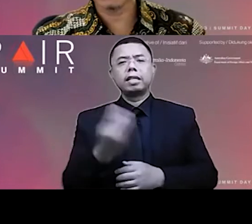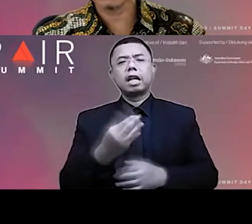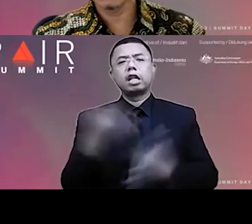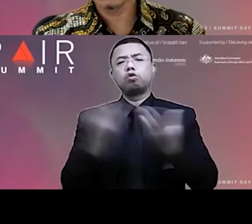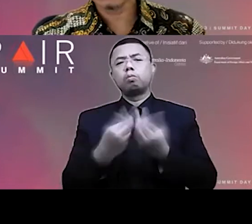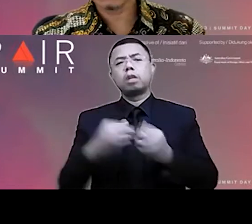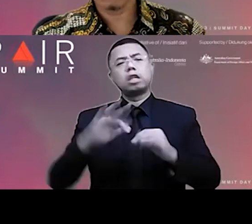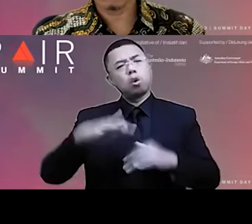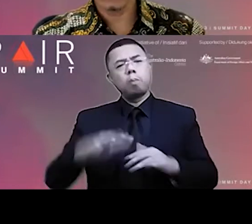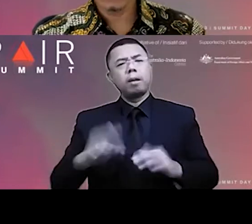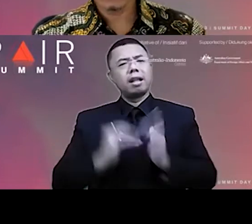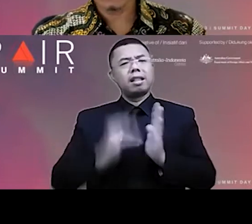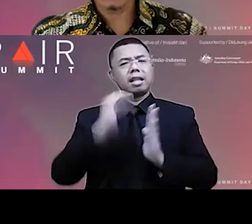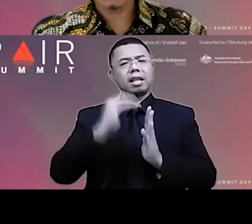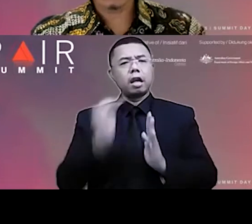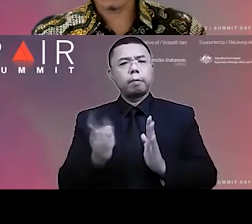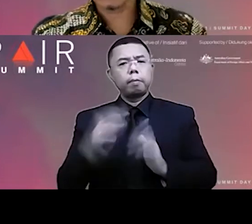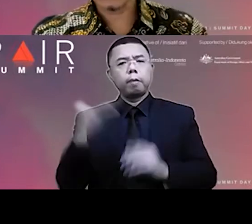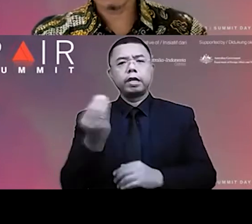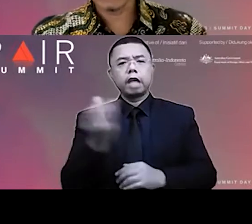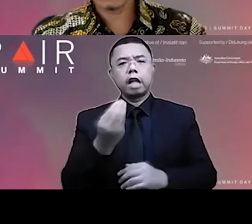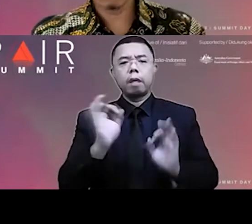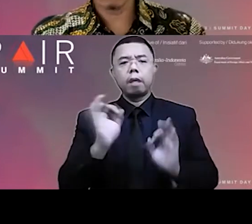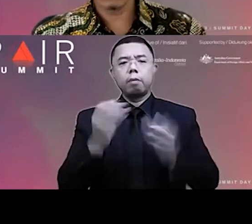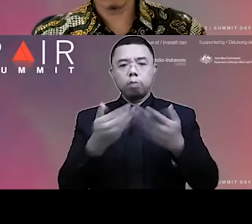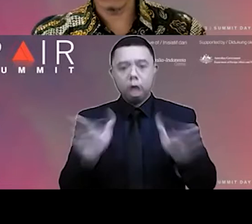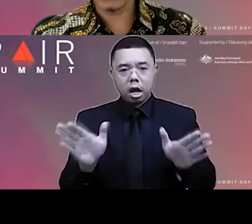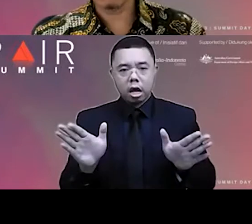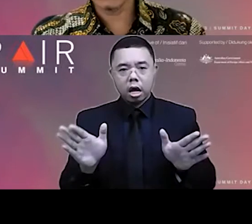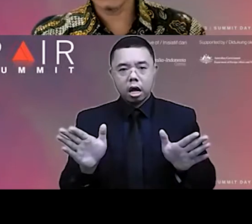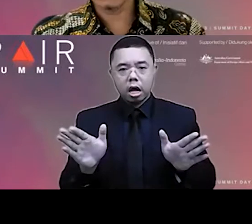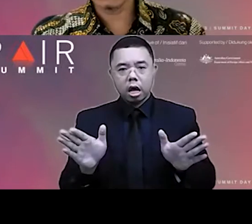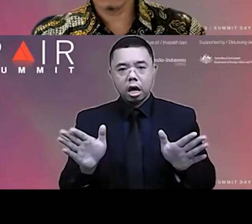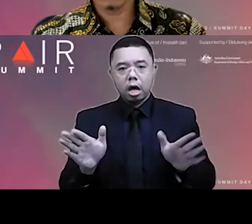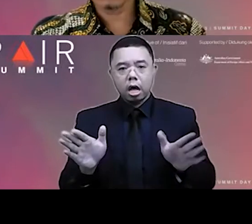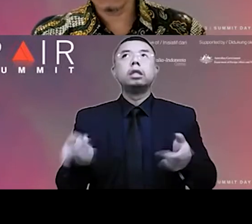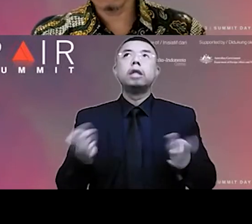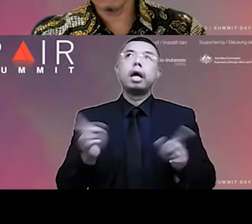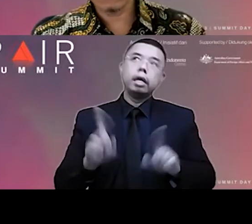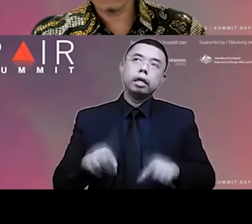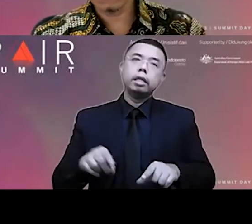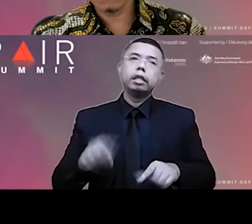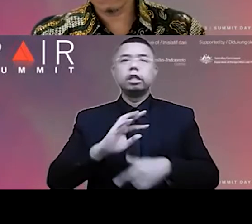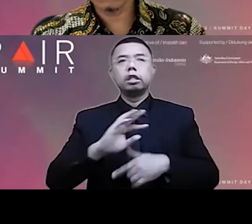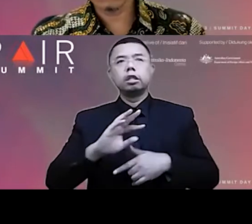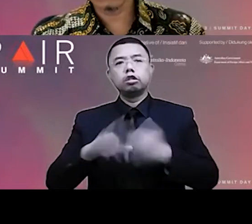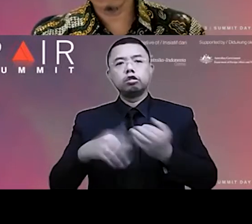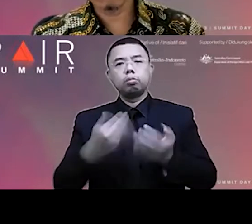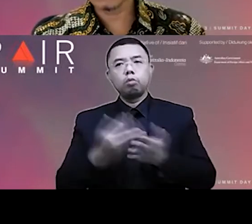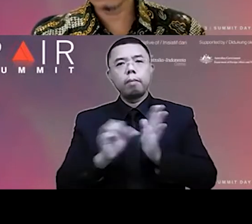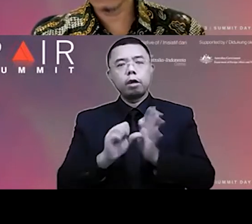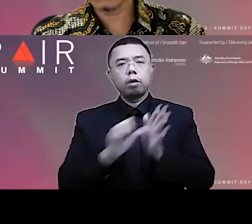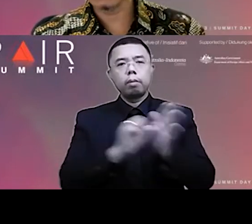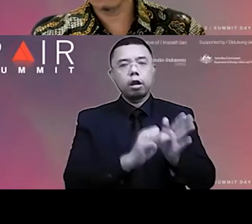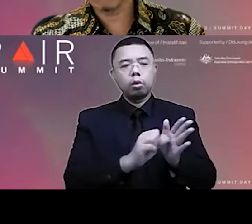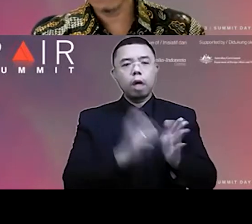up yet. So the cash transfers will help this job, those